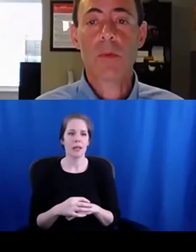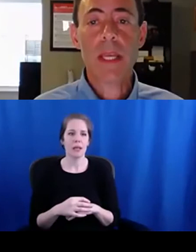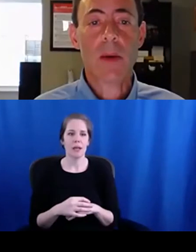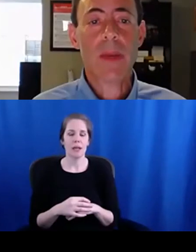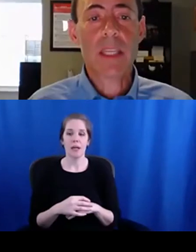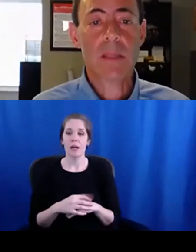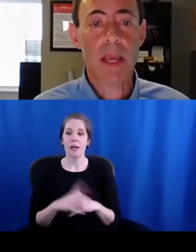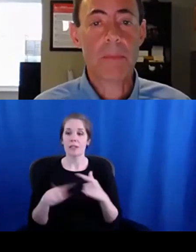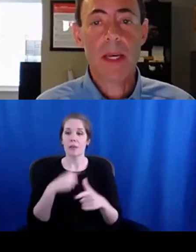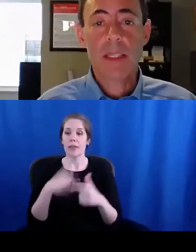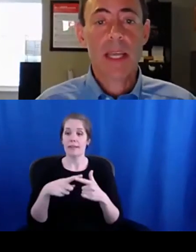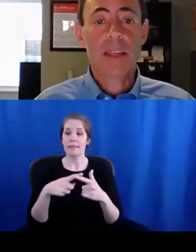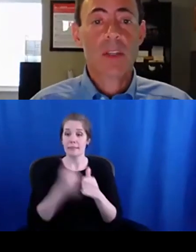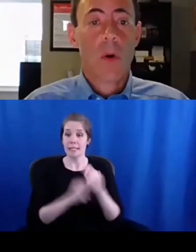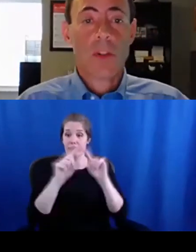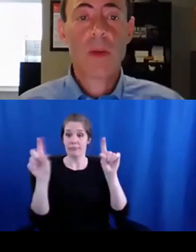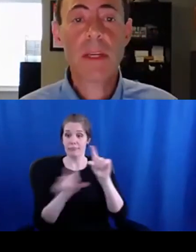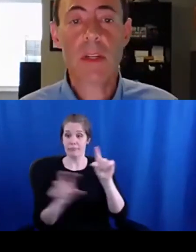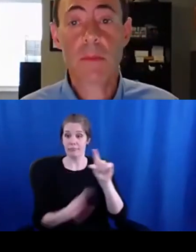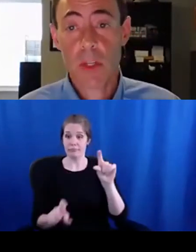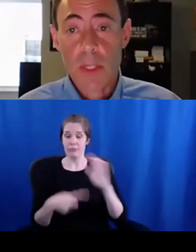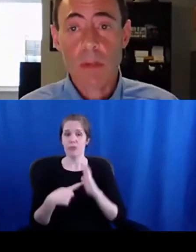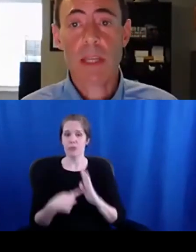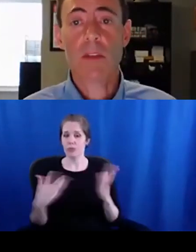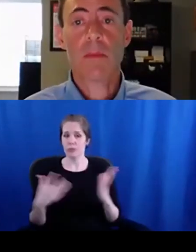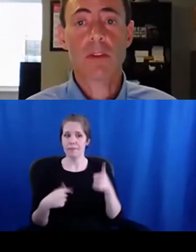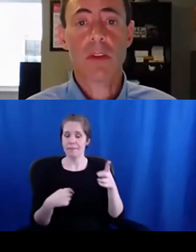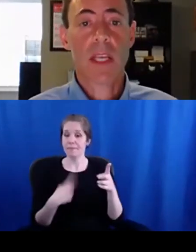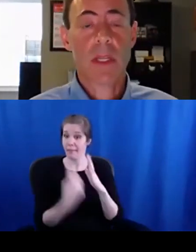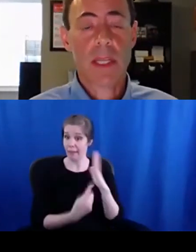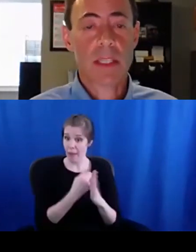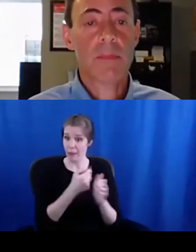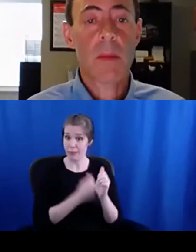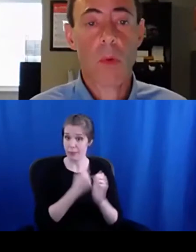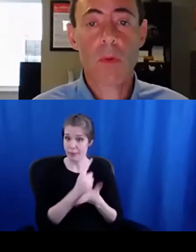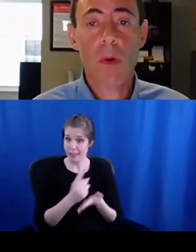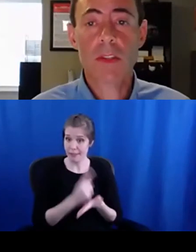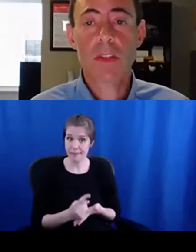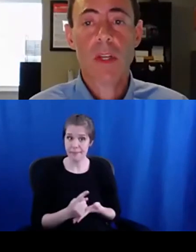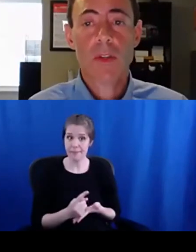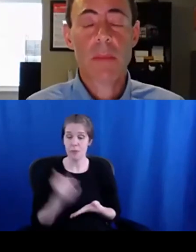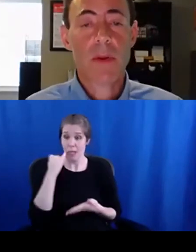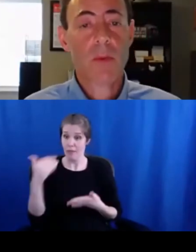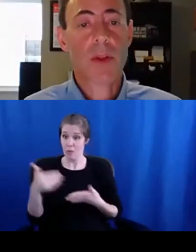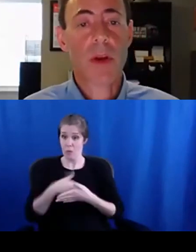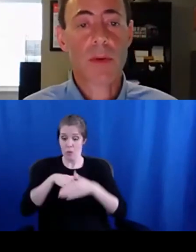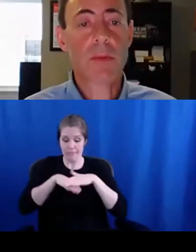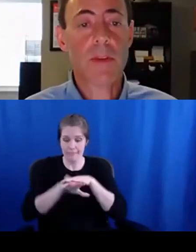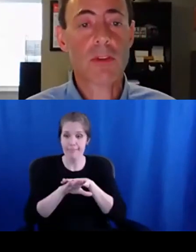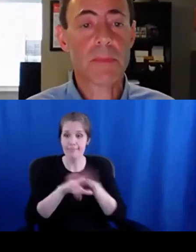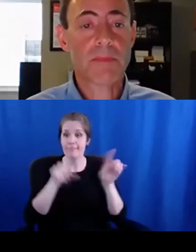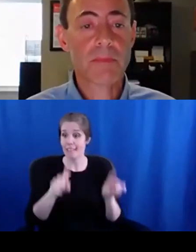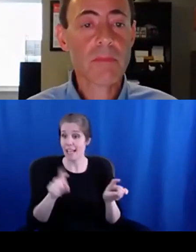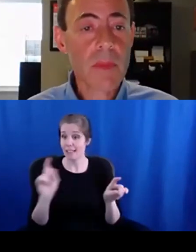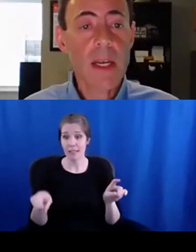a week that we anticipate to test all new admissions, because we do test new admissions and we test them more than once during that period where they're under